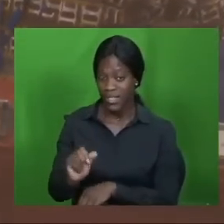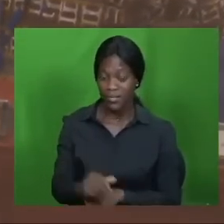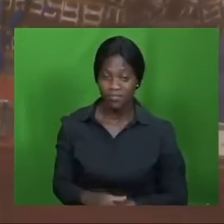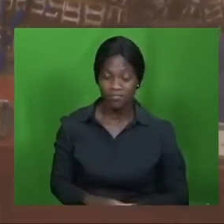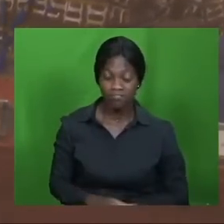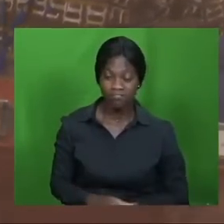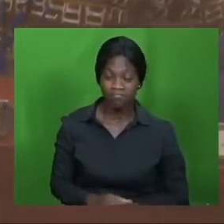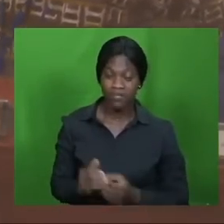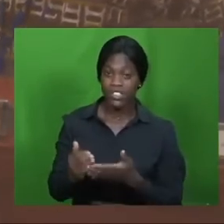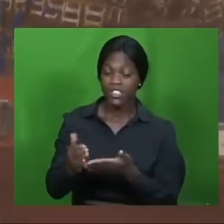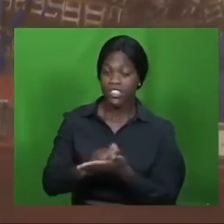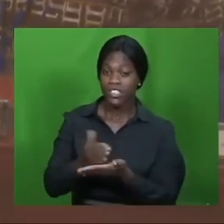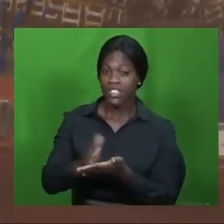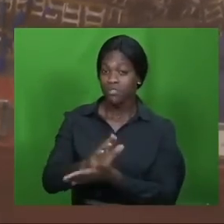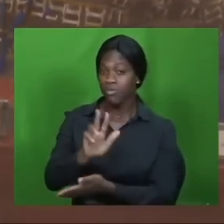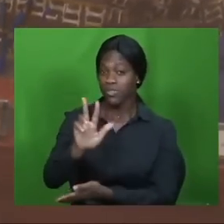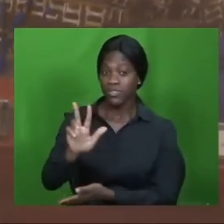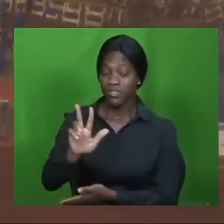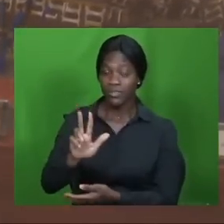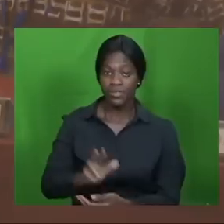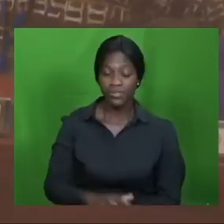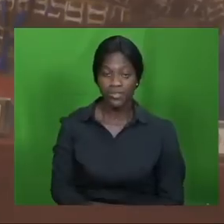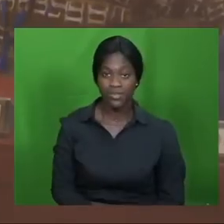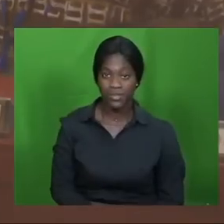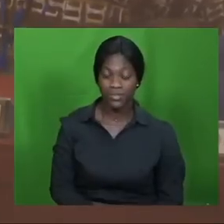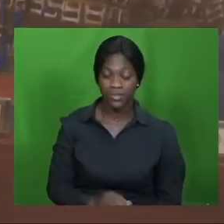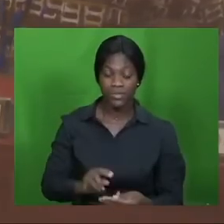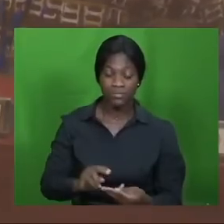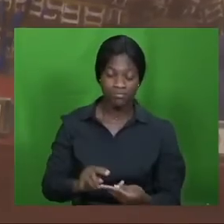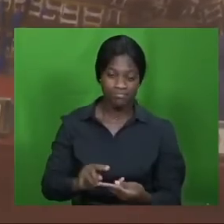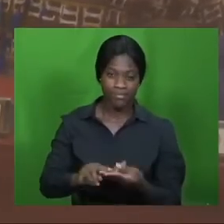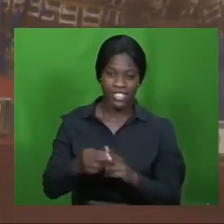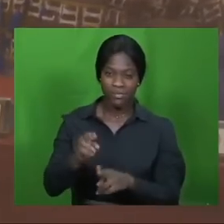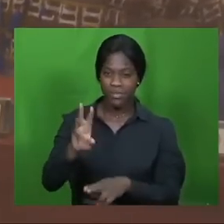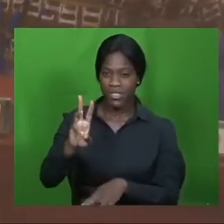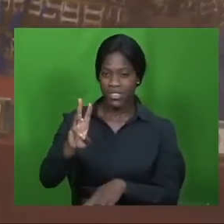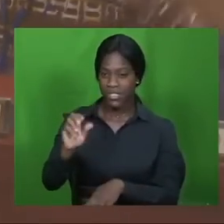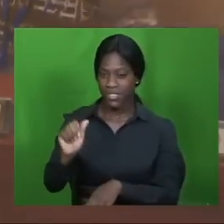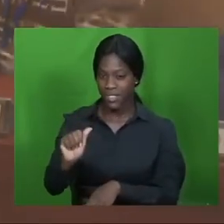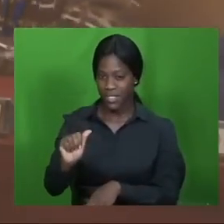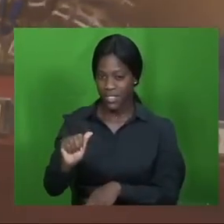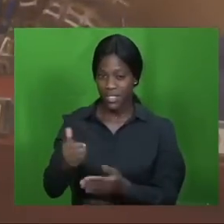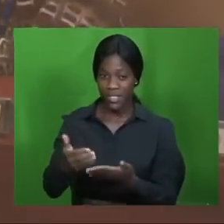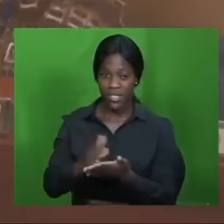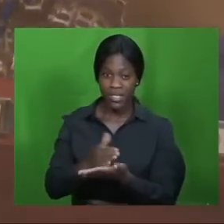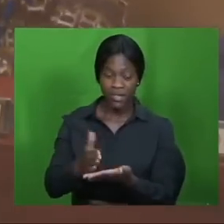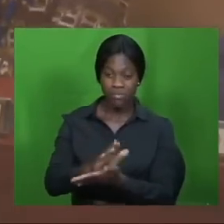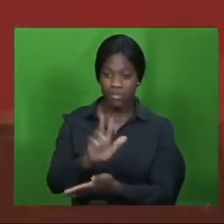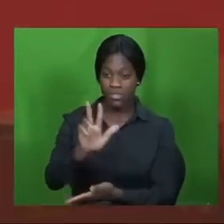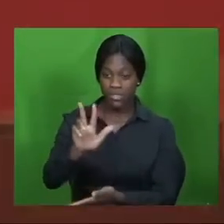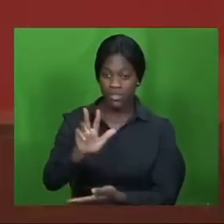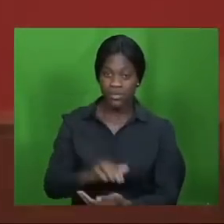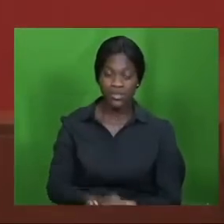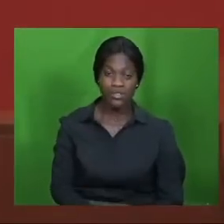page 3. Item 6A on page 3. Speaker. Honorable members, at